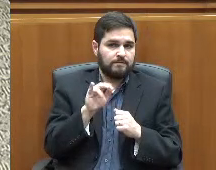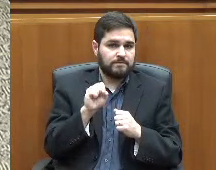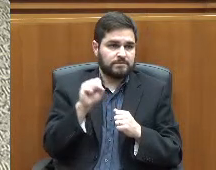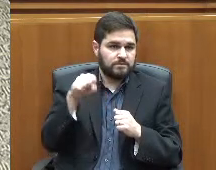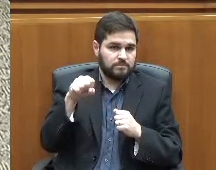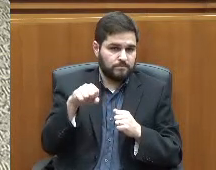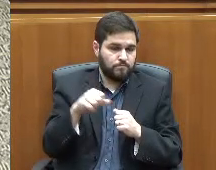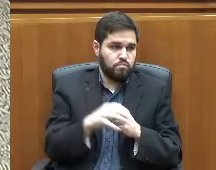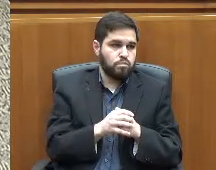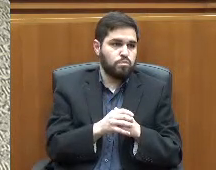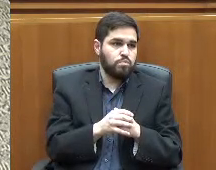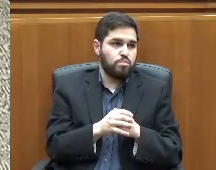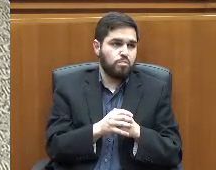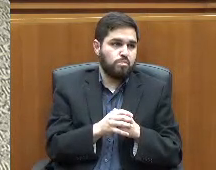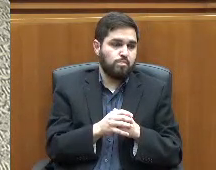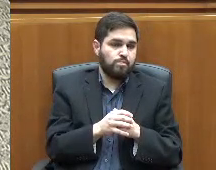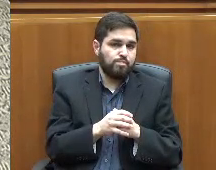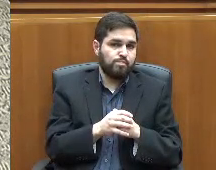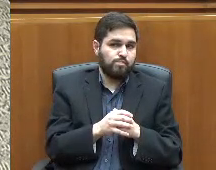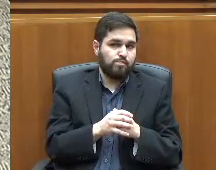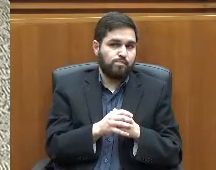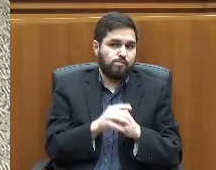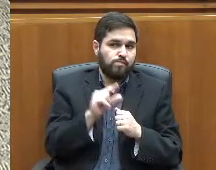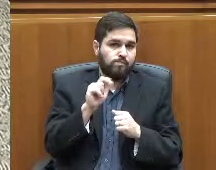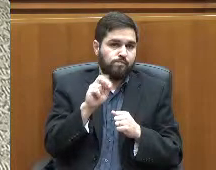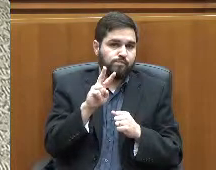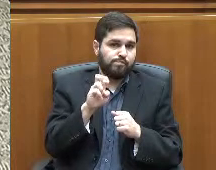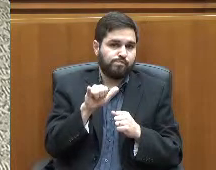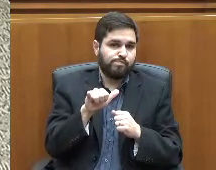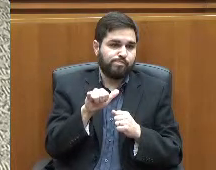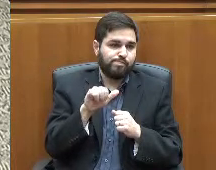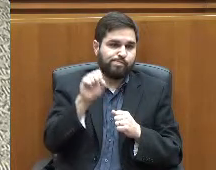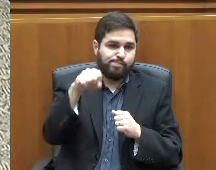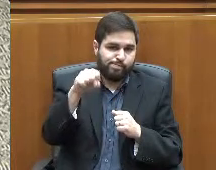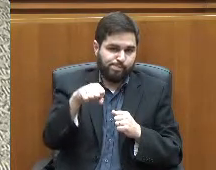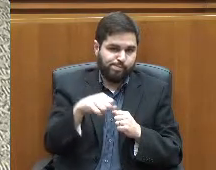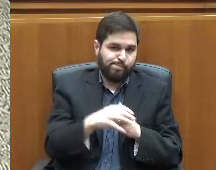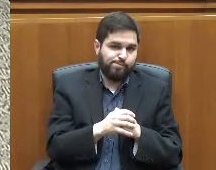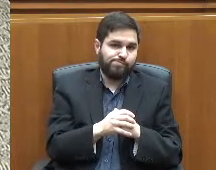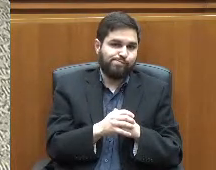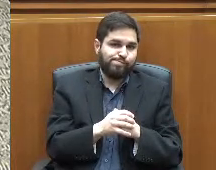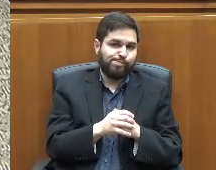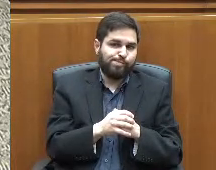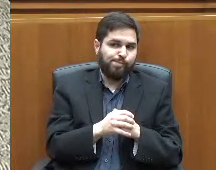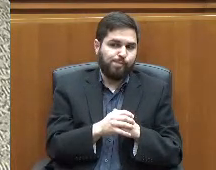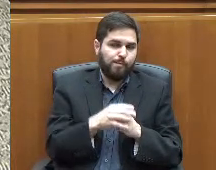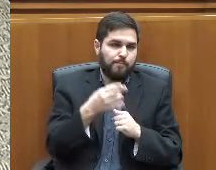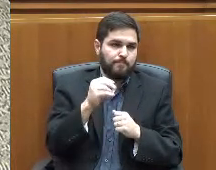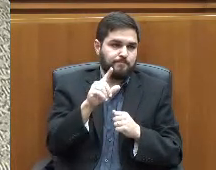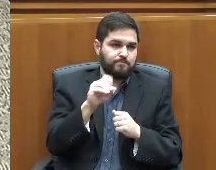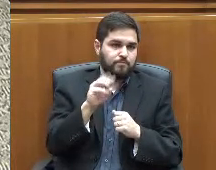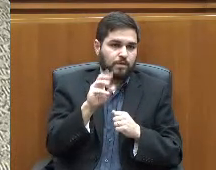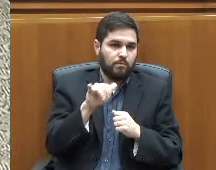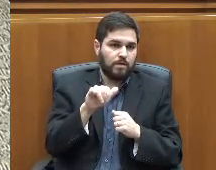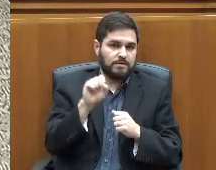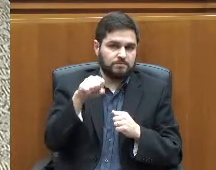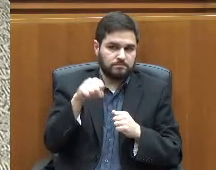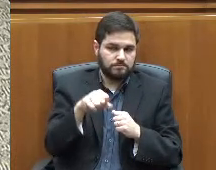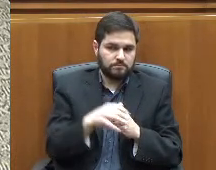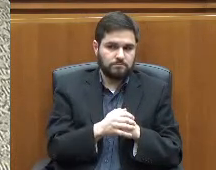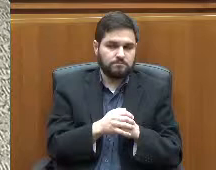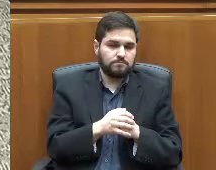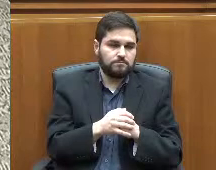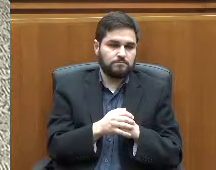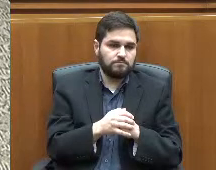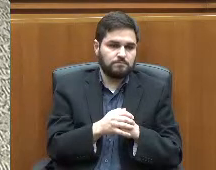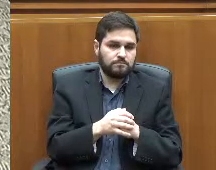Davis? Yes. Dr. Davis votes yes. Mr. Garvey? Yes. Mr. Garvey votes yes. Ms. Holloway? Yes. Ms.